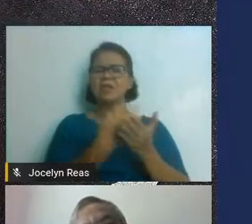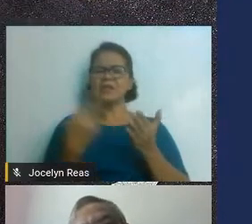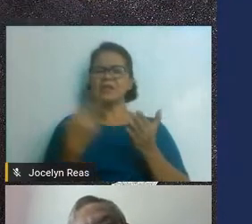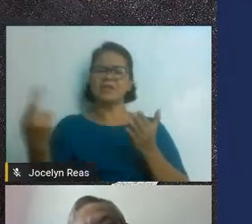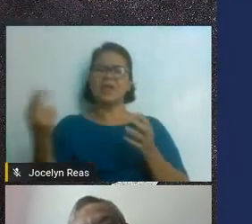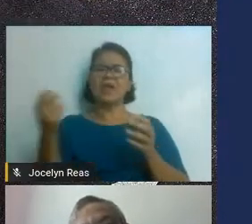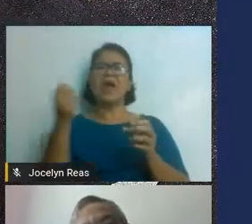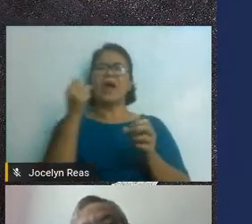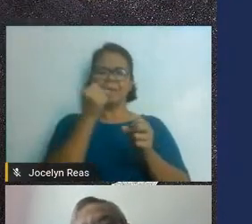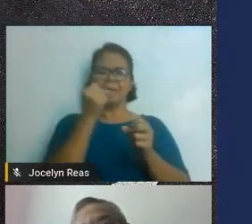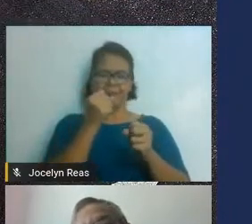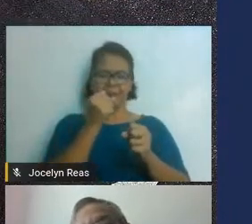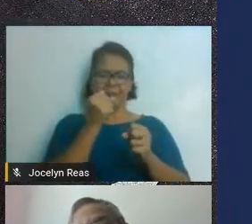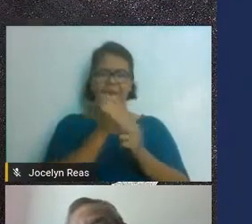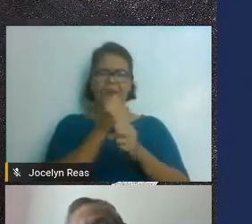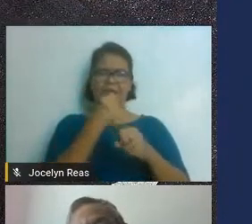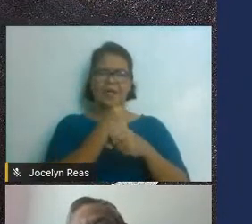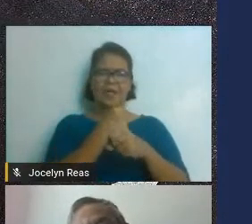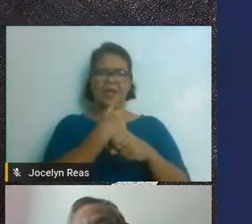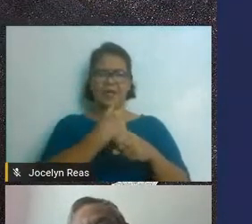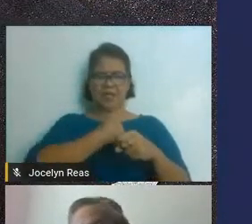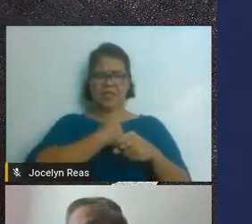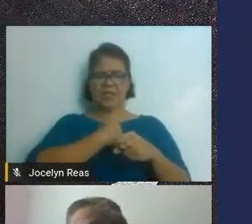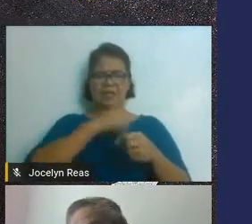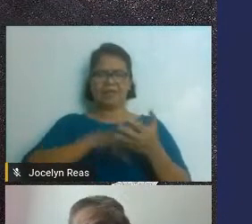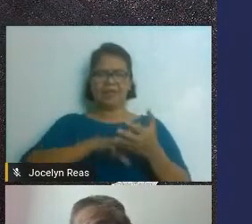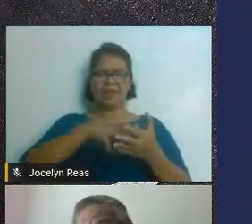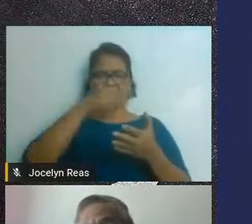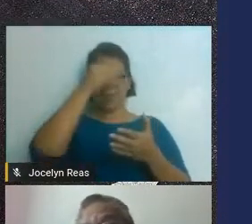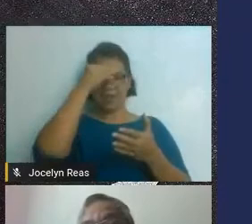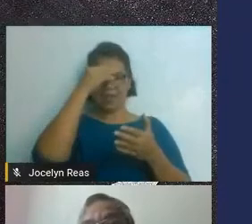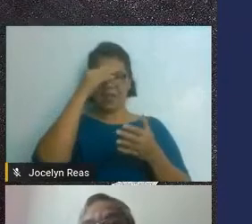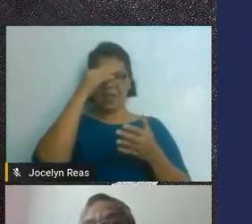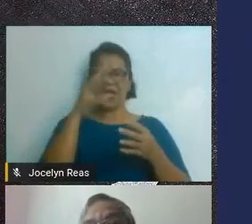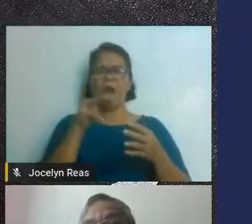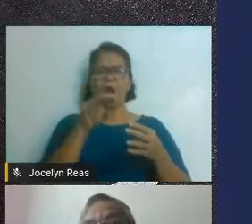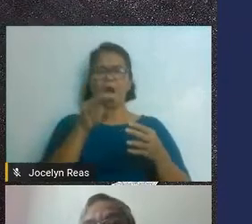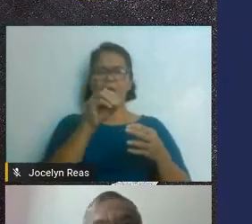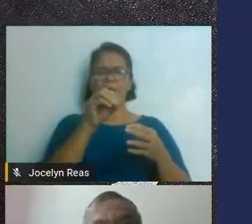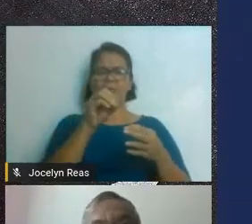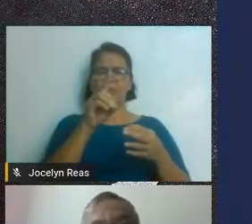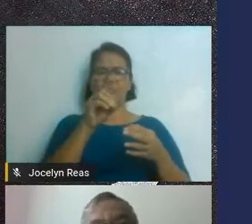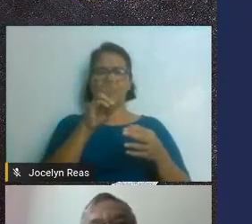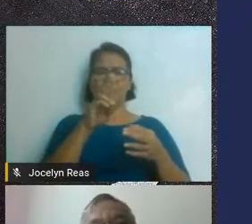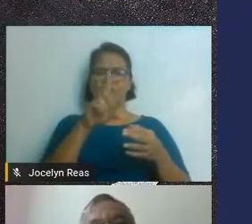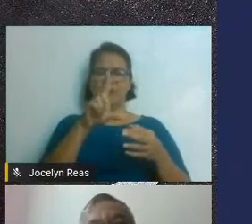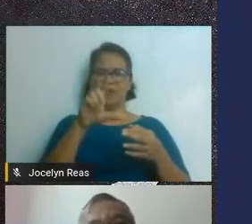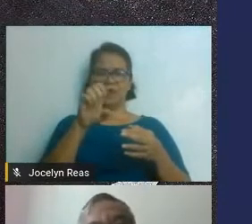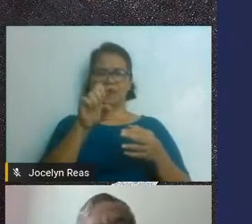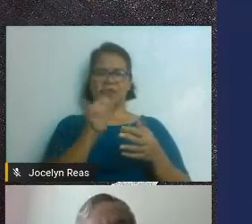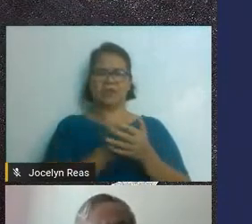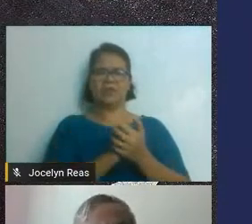in digital format or even through interactive videos. Ang all we do is